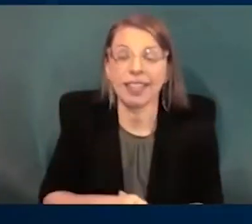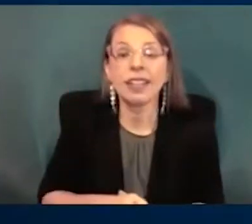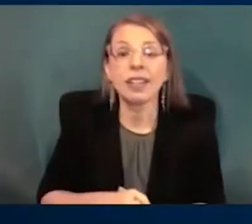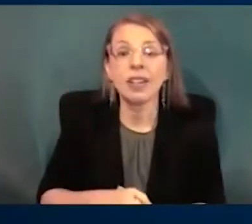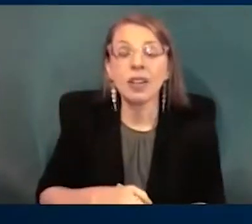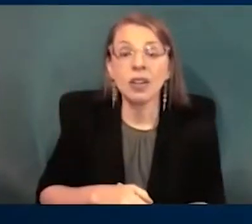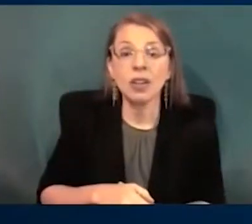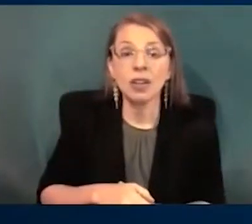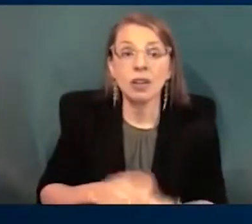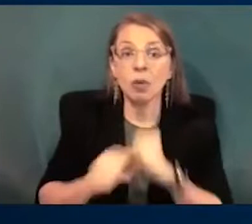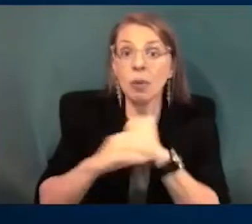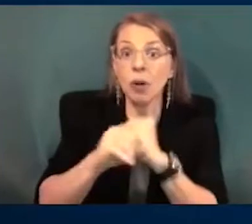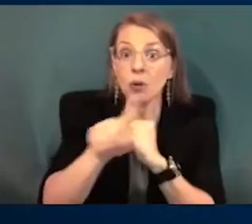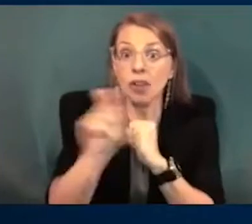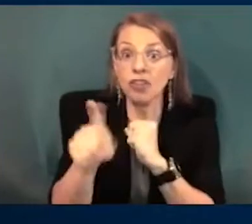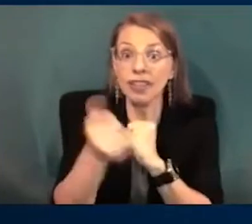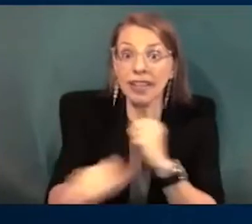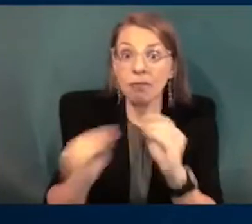out there.